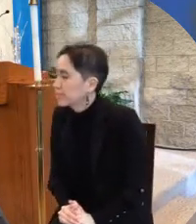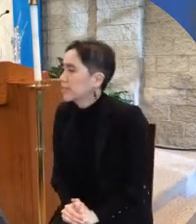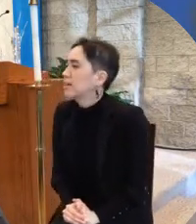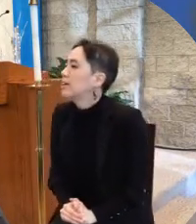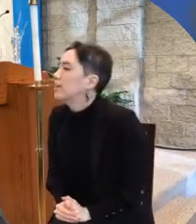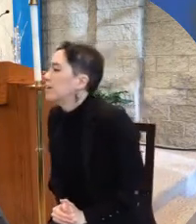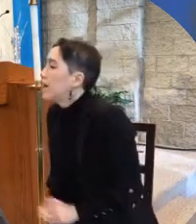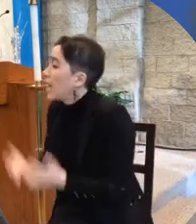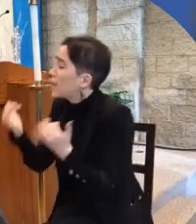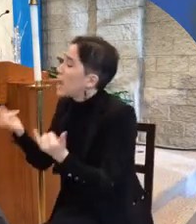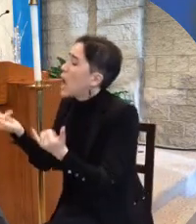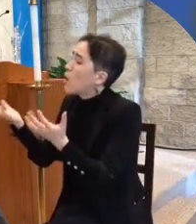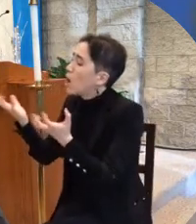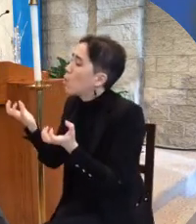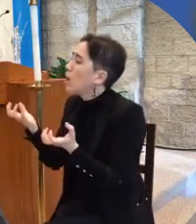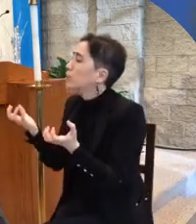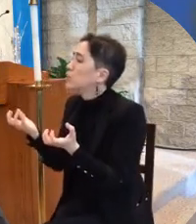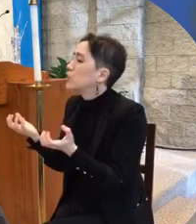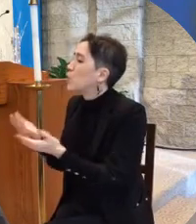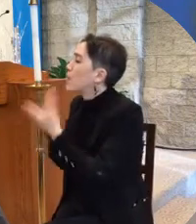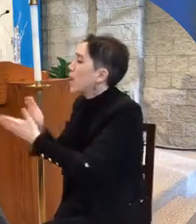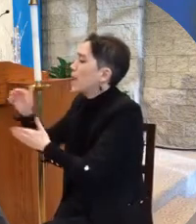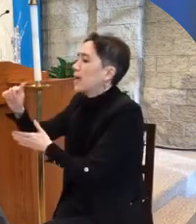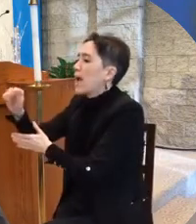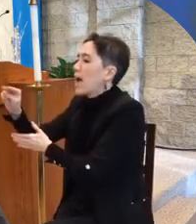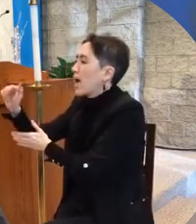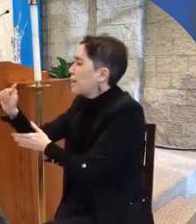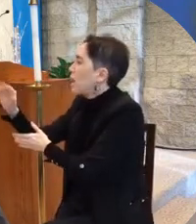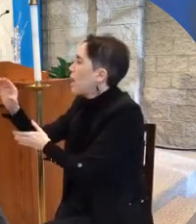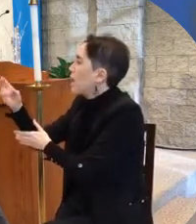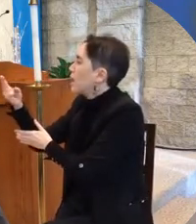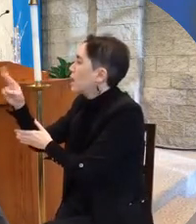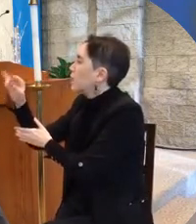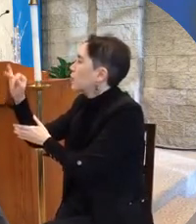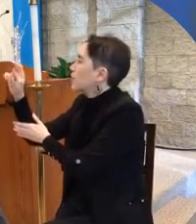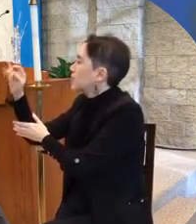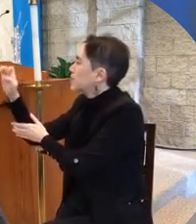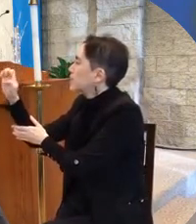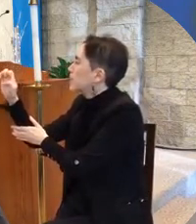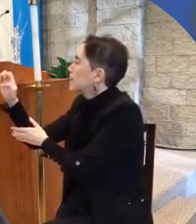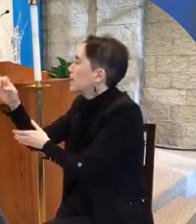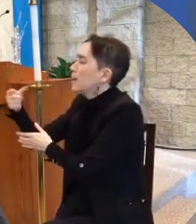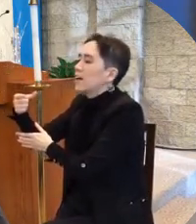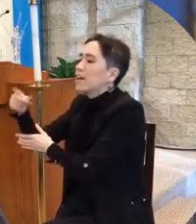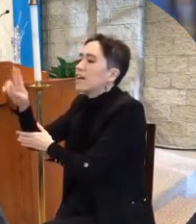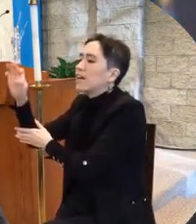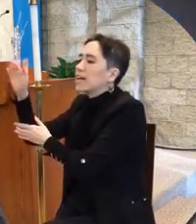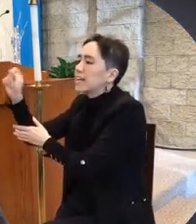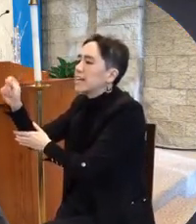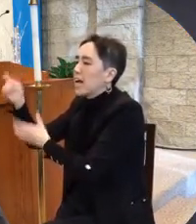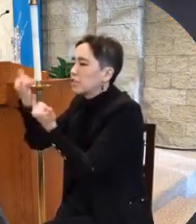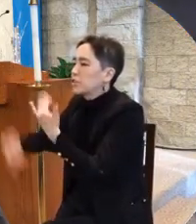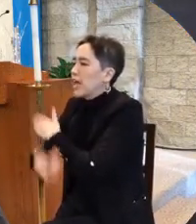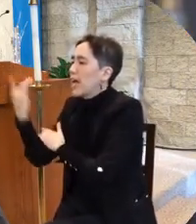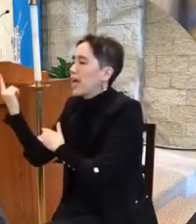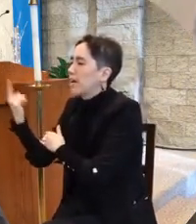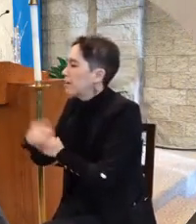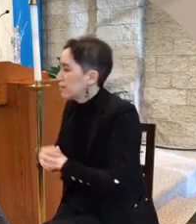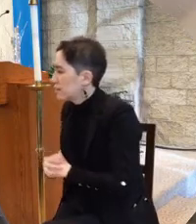a wonderful shout out for Anna Christie, who's our guest today as well. Anna, we just love having you here. Just love having you